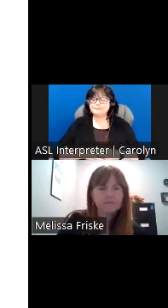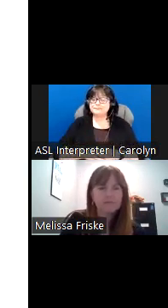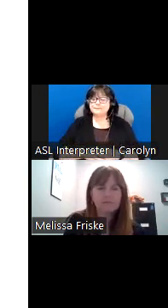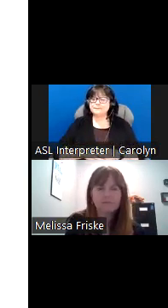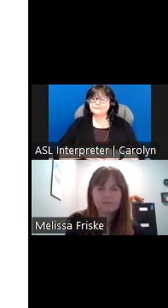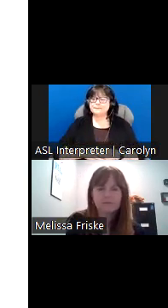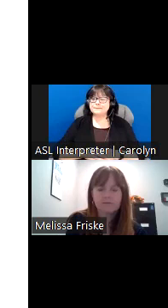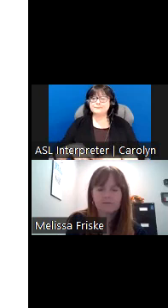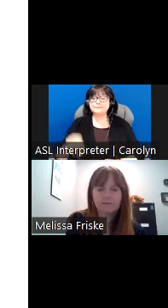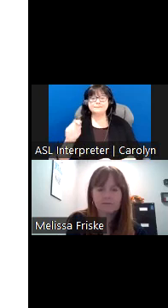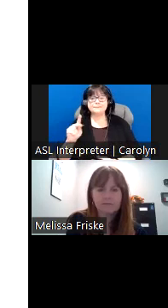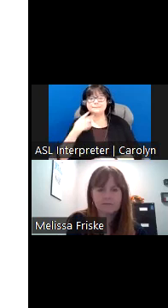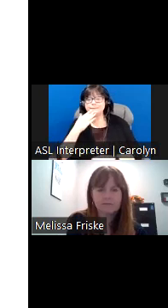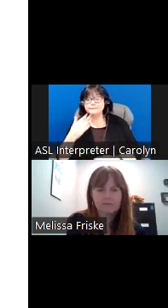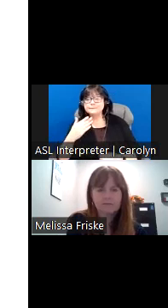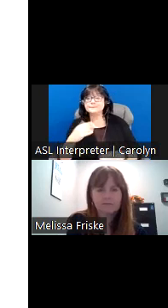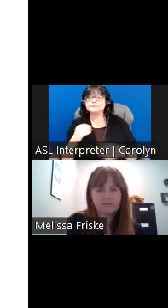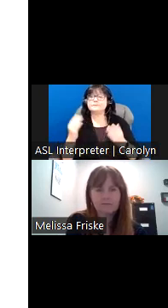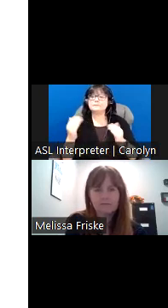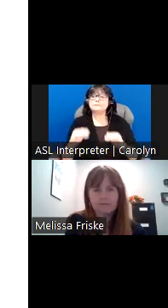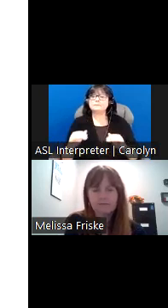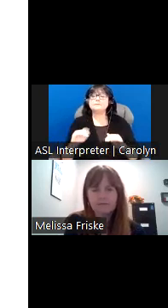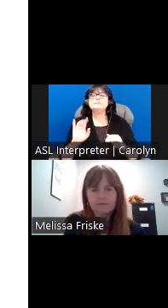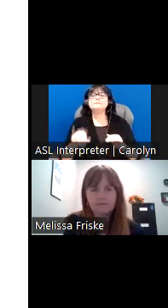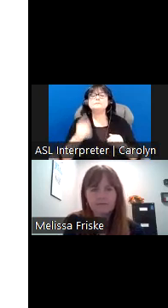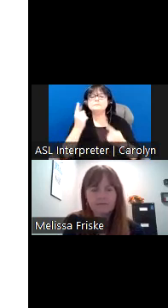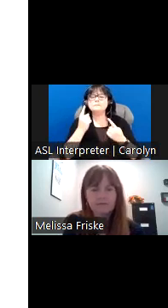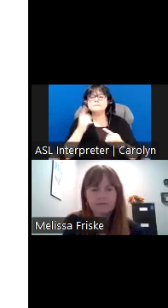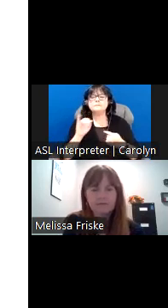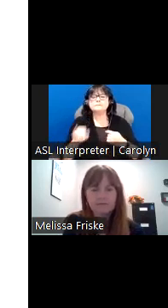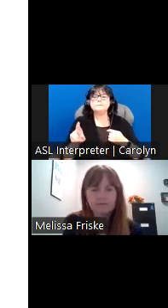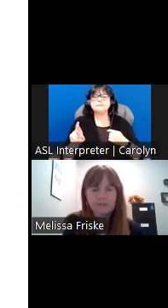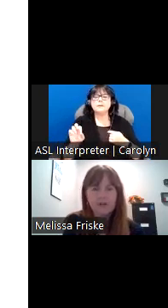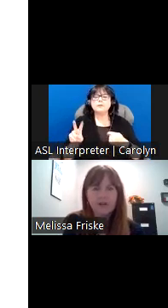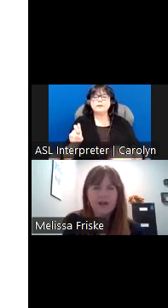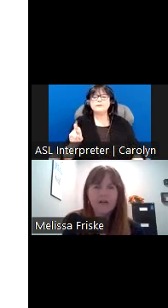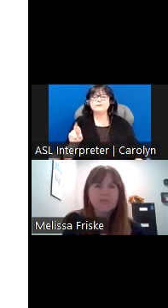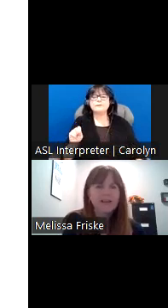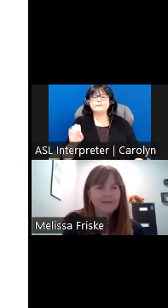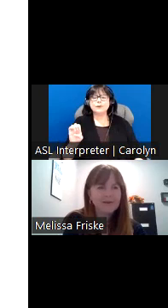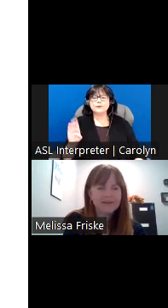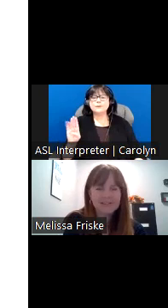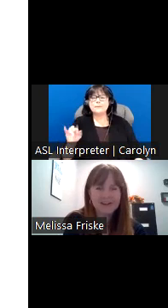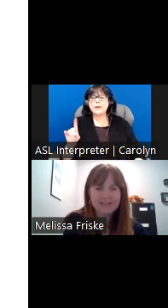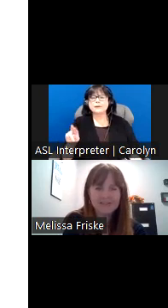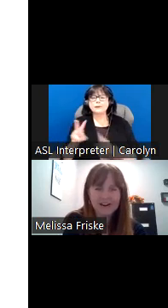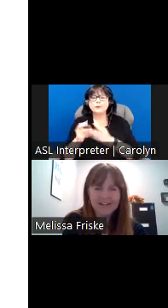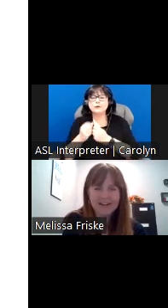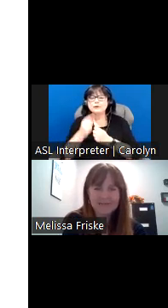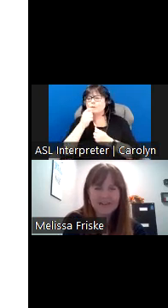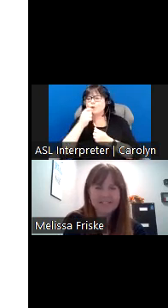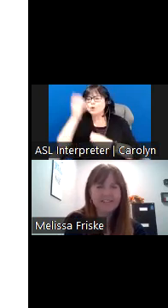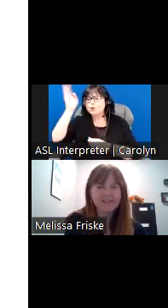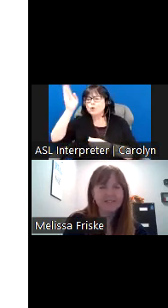Okay, thank you. And who presented the reverse binder workshop? We were trying to find